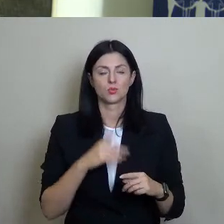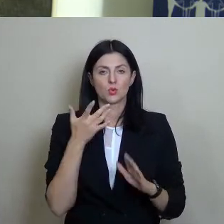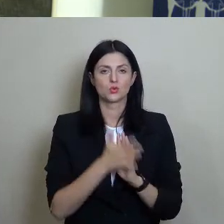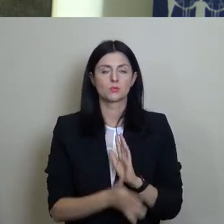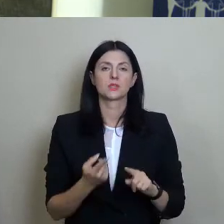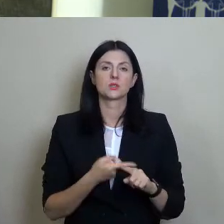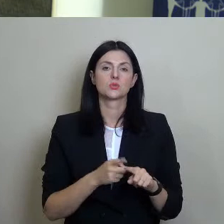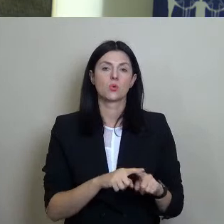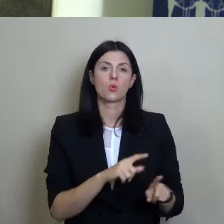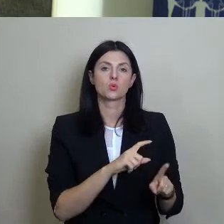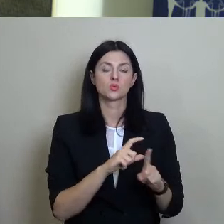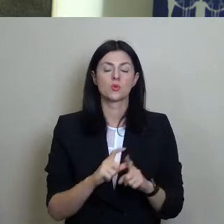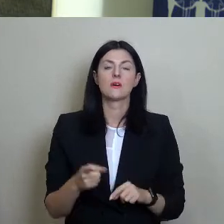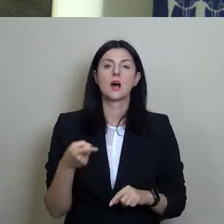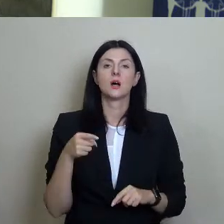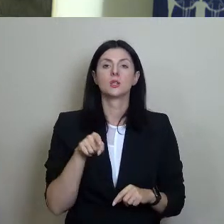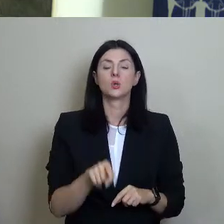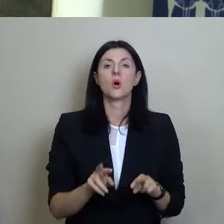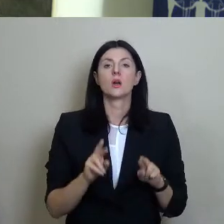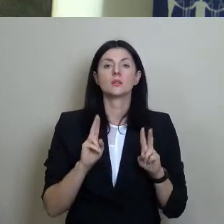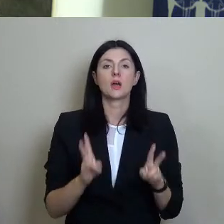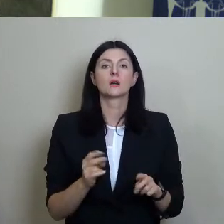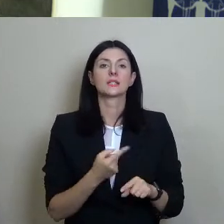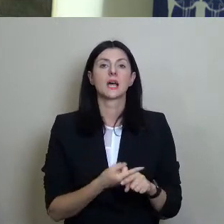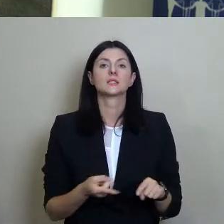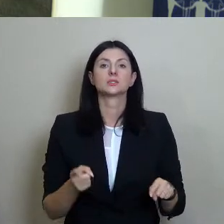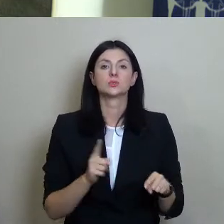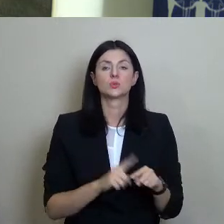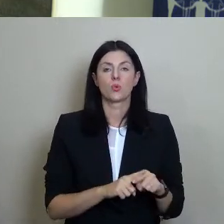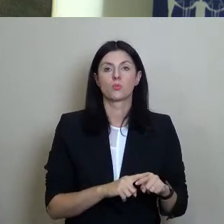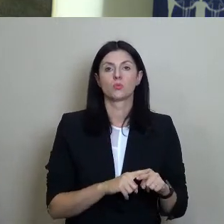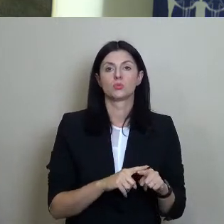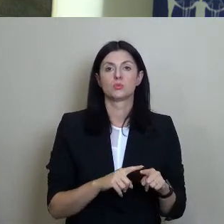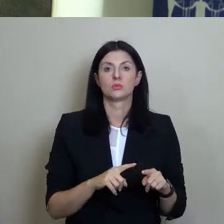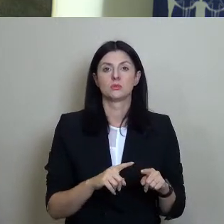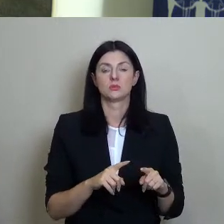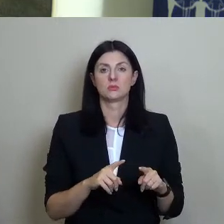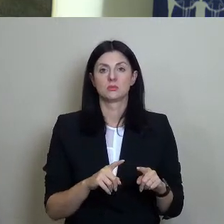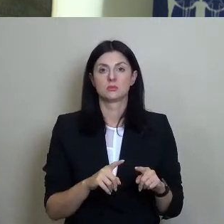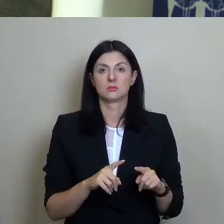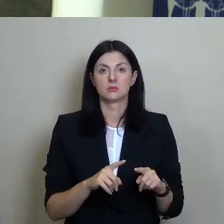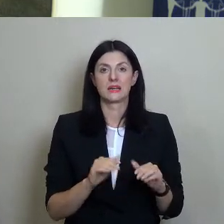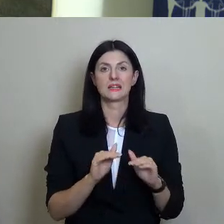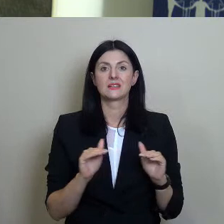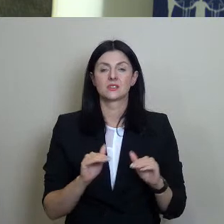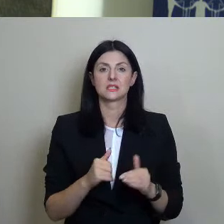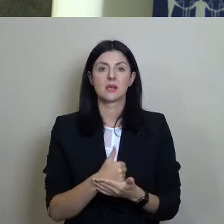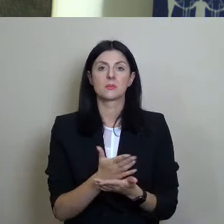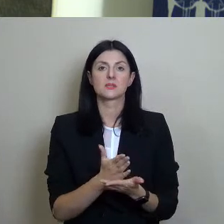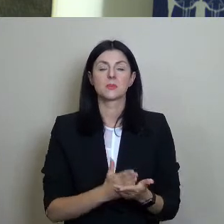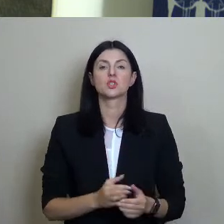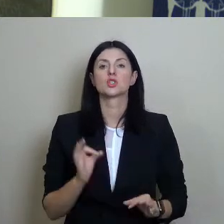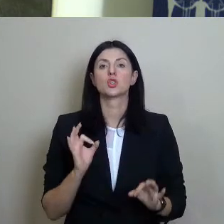calculations with the numbers. So how, at this level, we